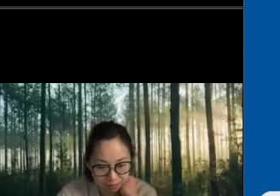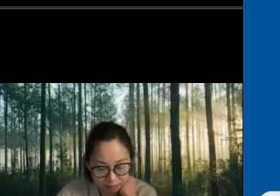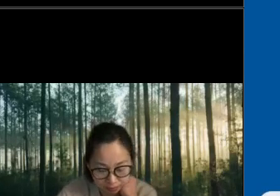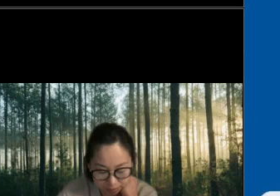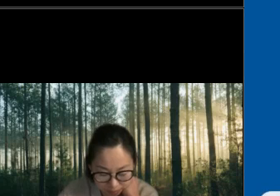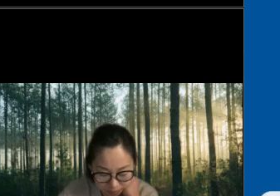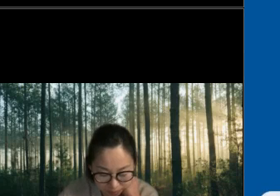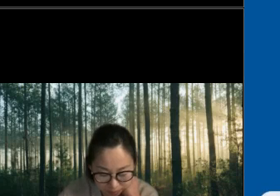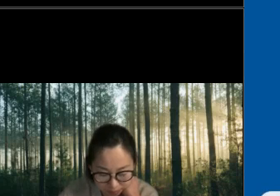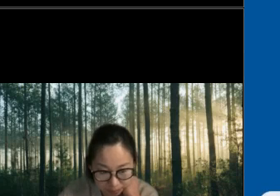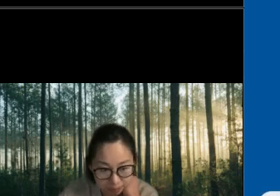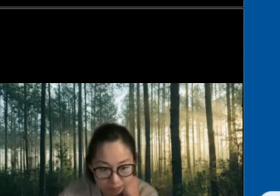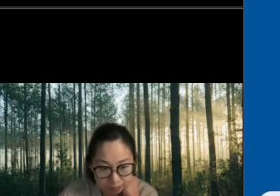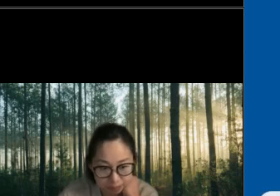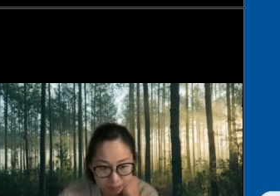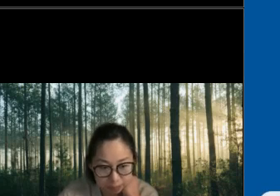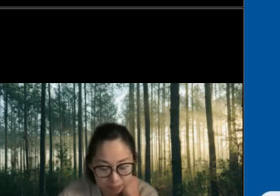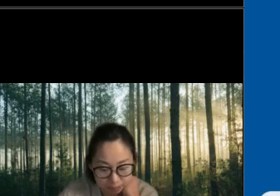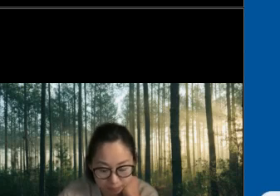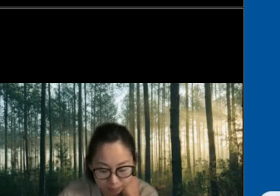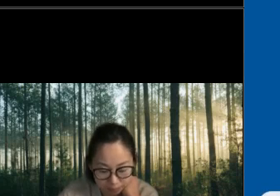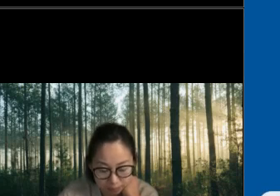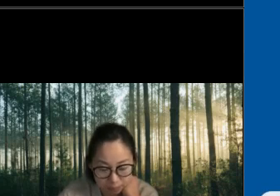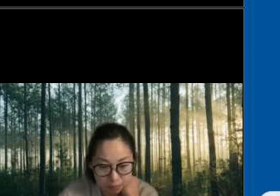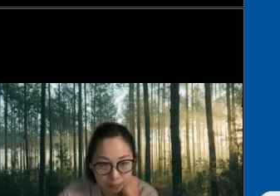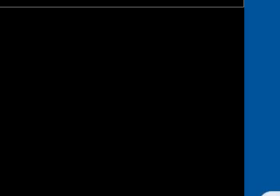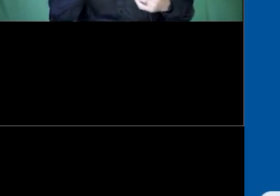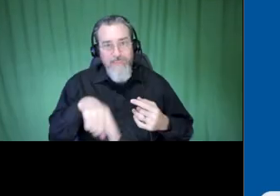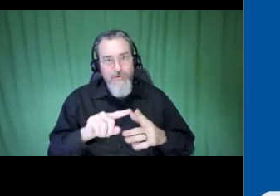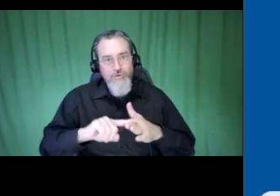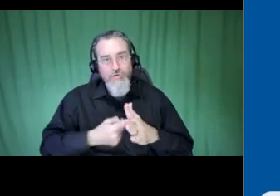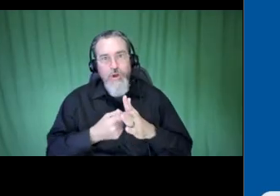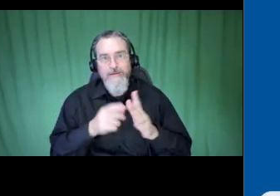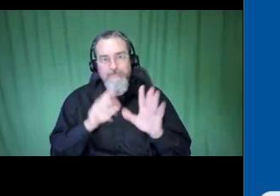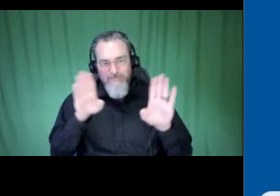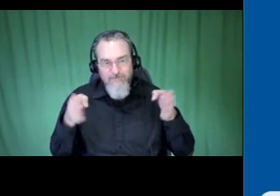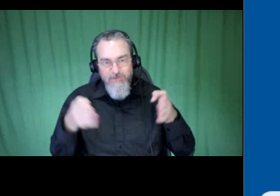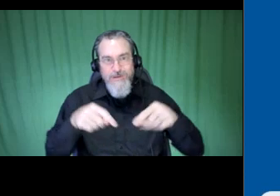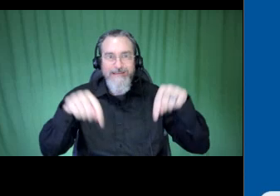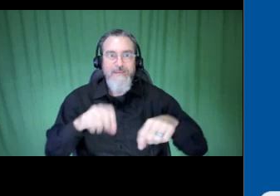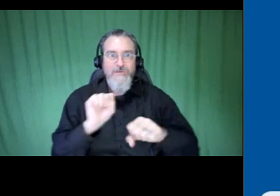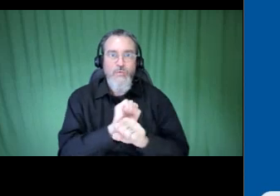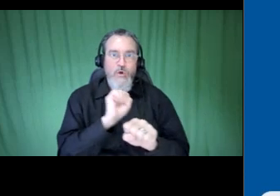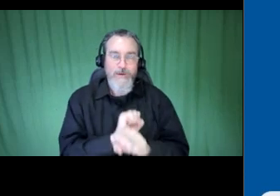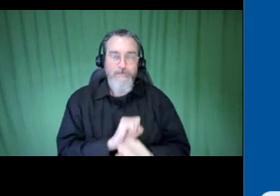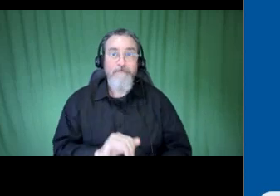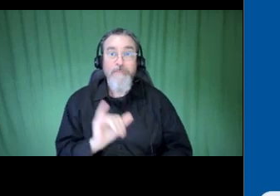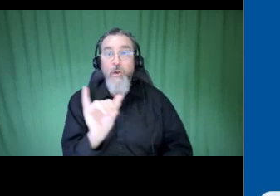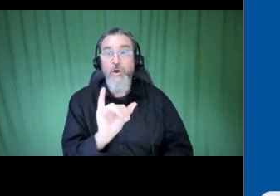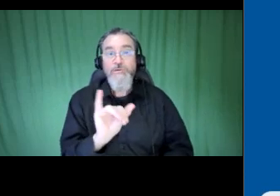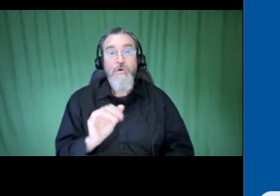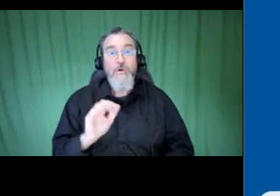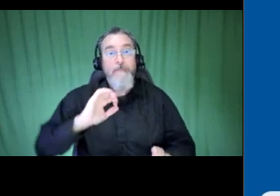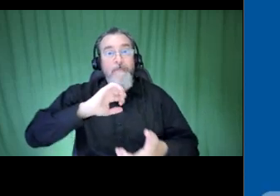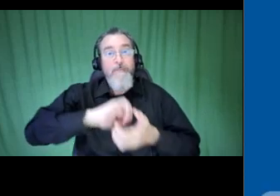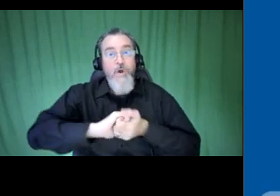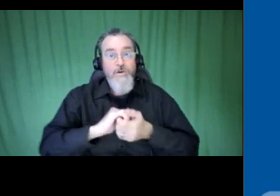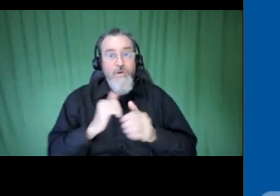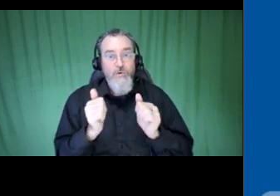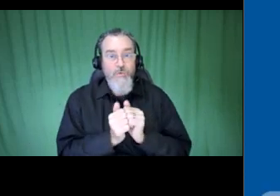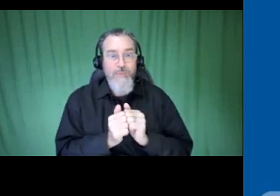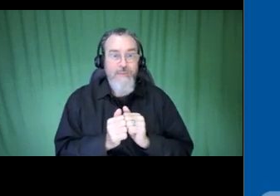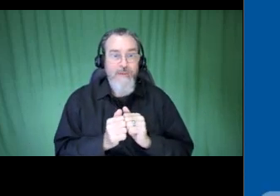well field. So we're really excited they're already getting moving on this work. We also have partnered with a group called False